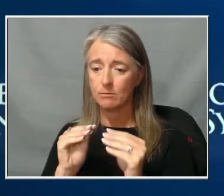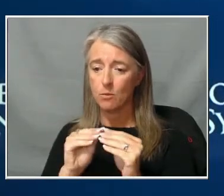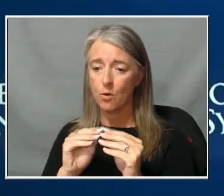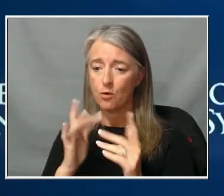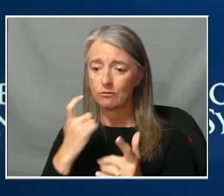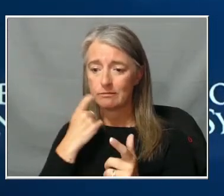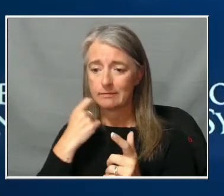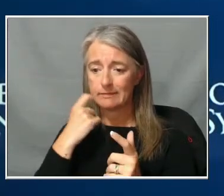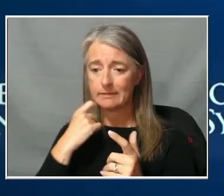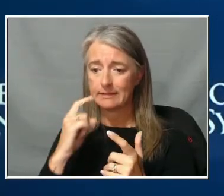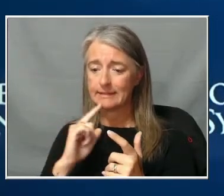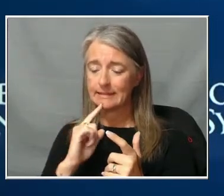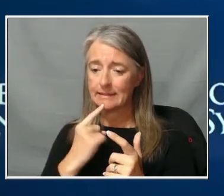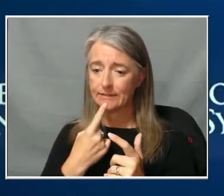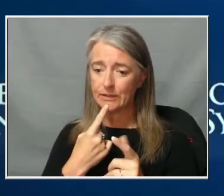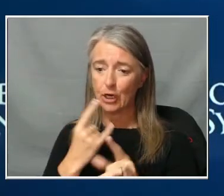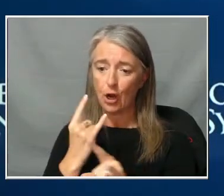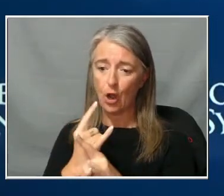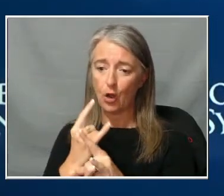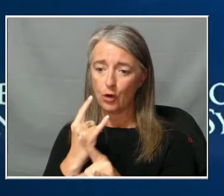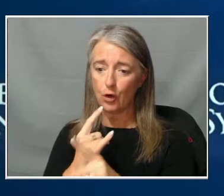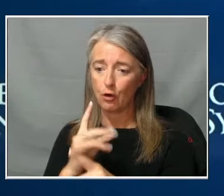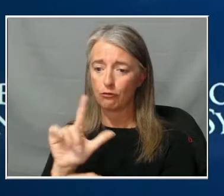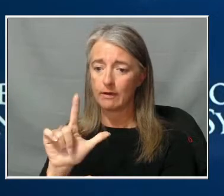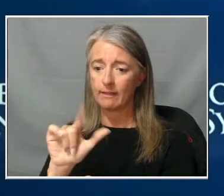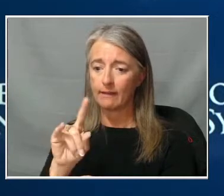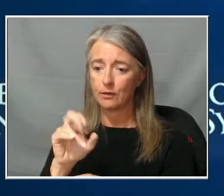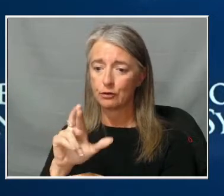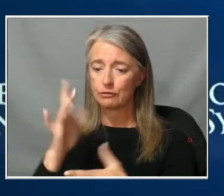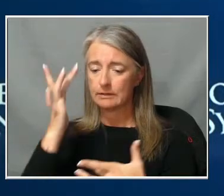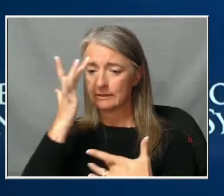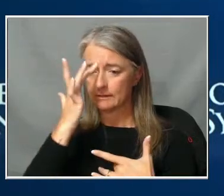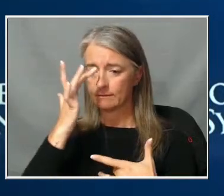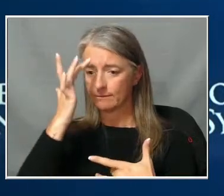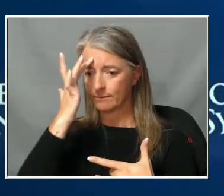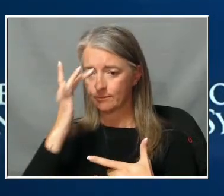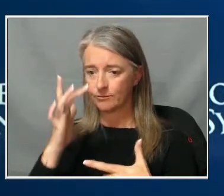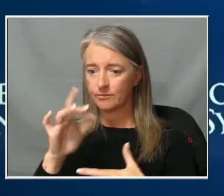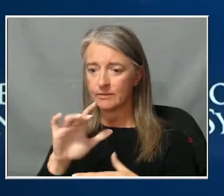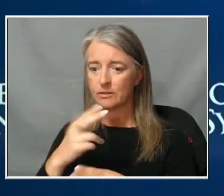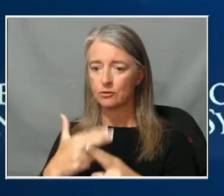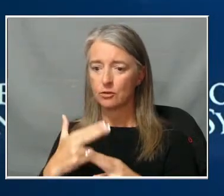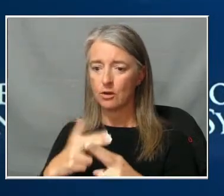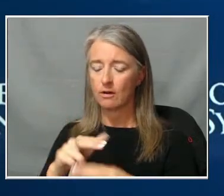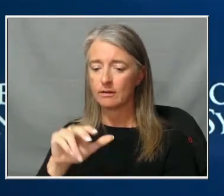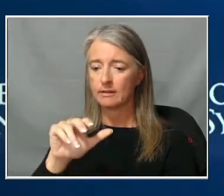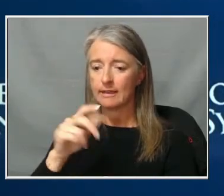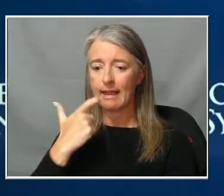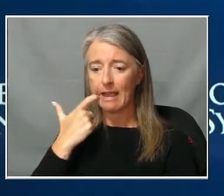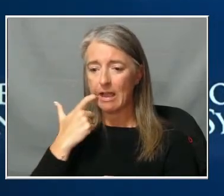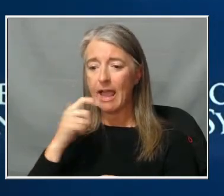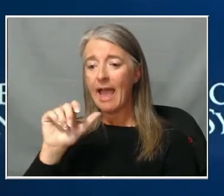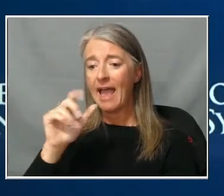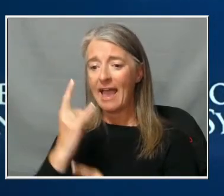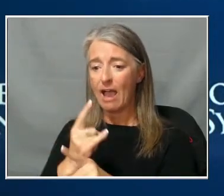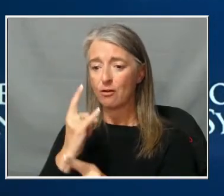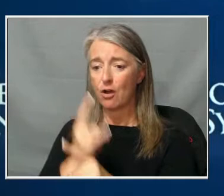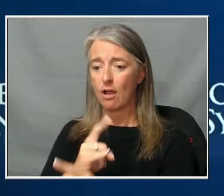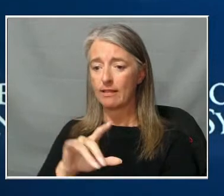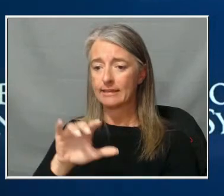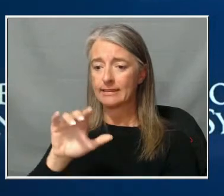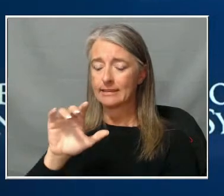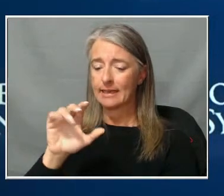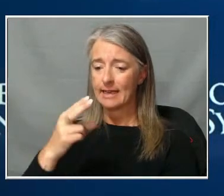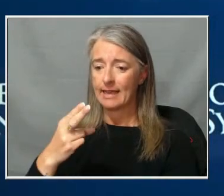severe acute alcohol-related liver disease, something called alcoholic hepatitis, who are going to die within the month, have been